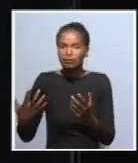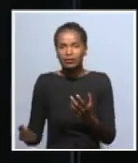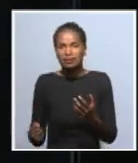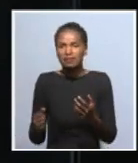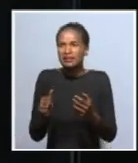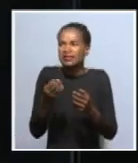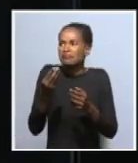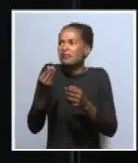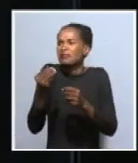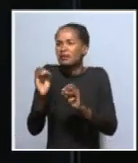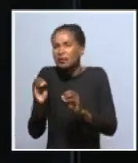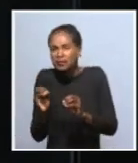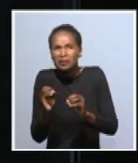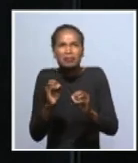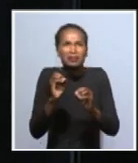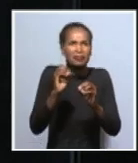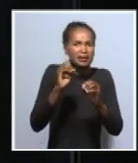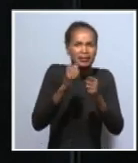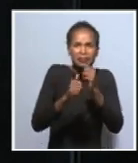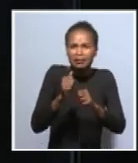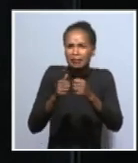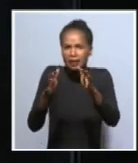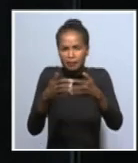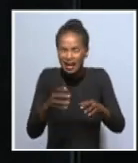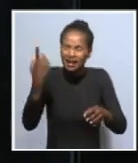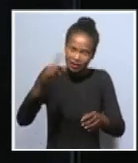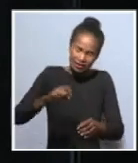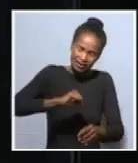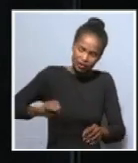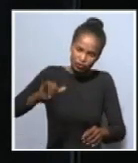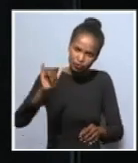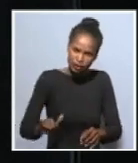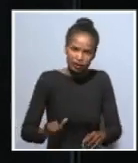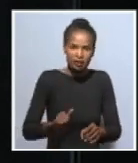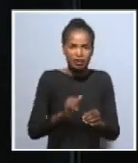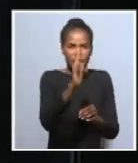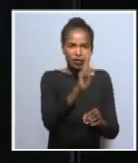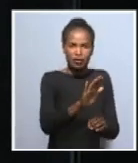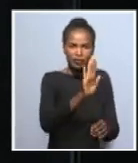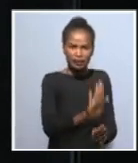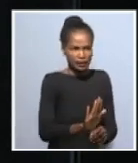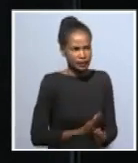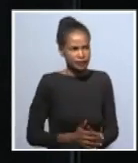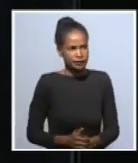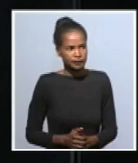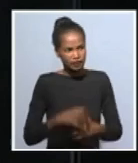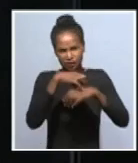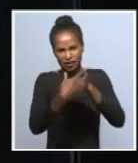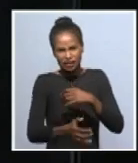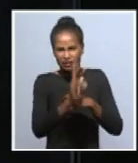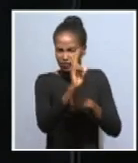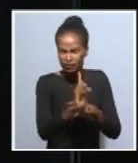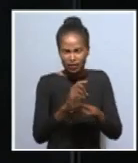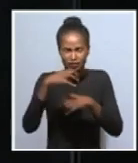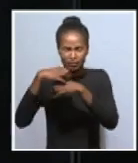I'm saying is that even in the biggest nations, I was reading the U.S. The